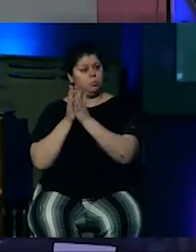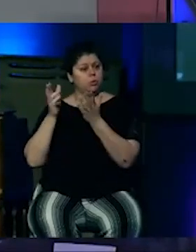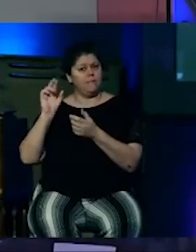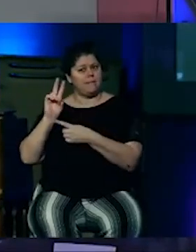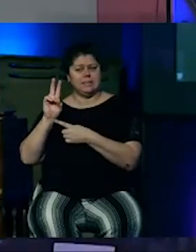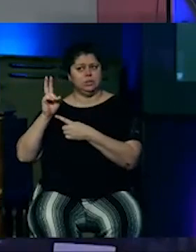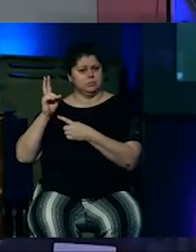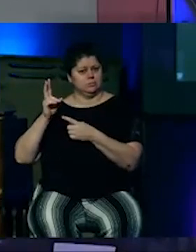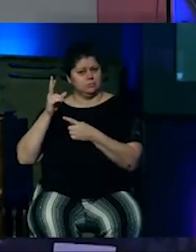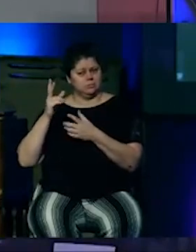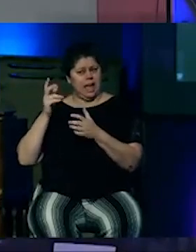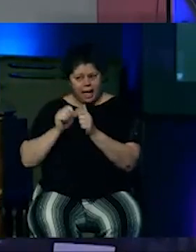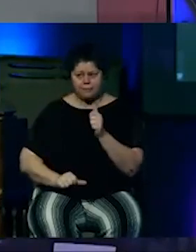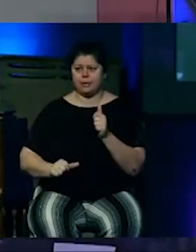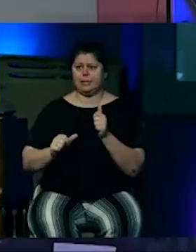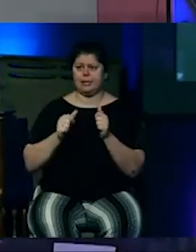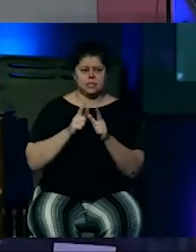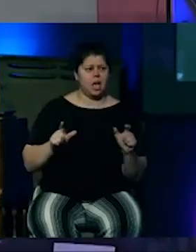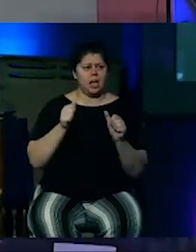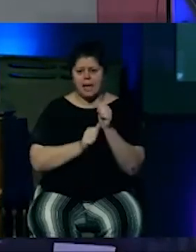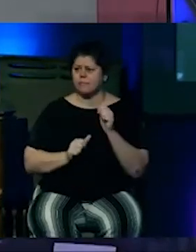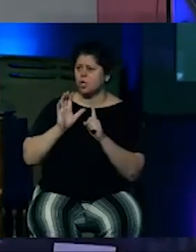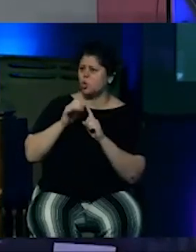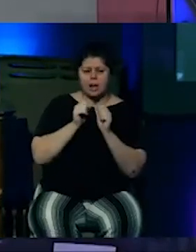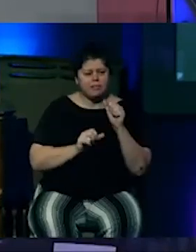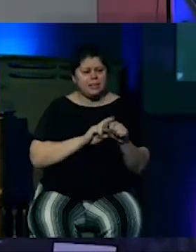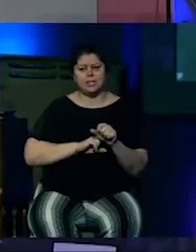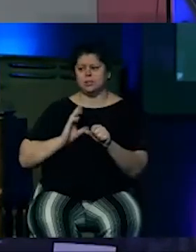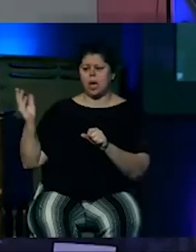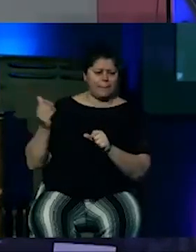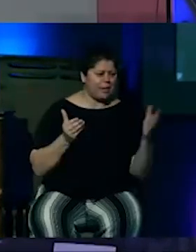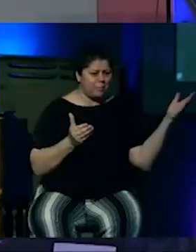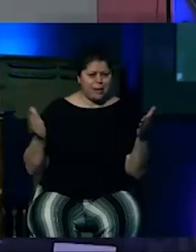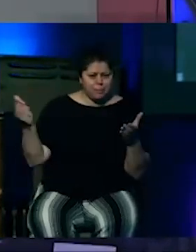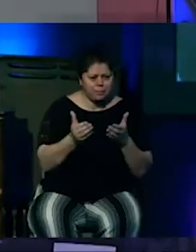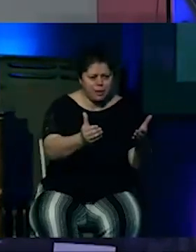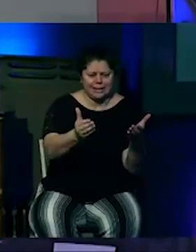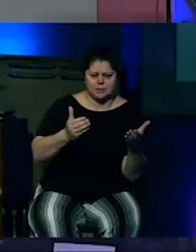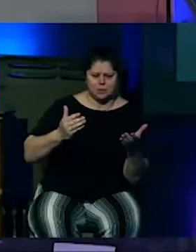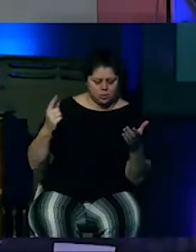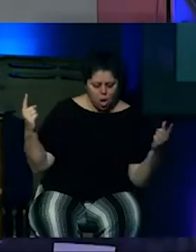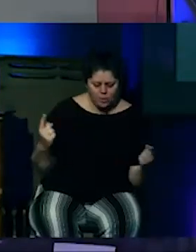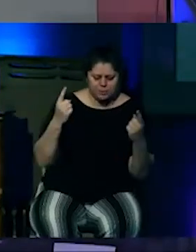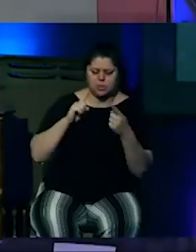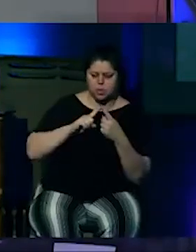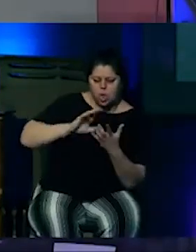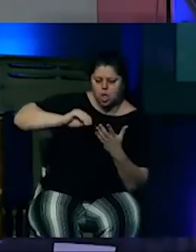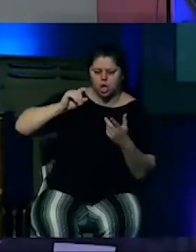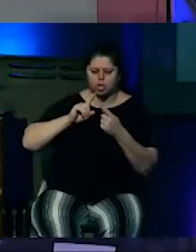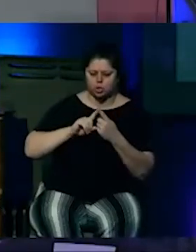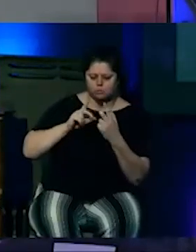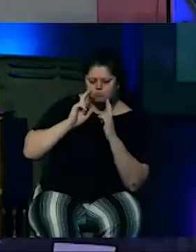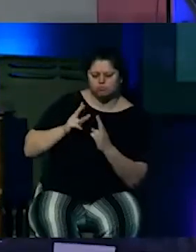tongue, every nation, and every culture will bring our gifts. And that there's something to celebrate, something to learn, and something to glory in every culture,